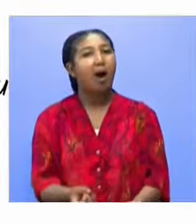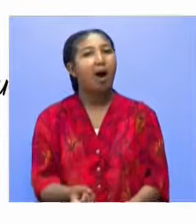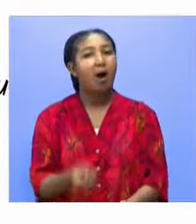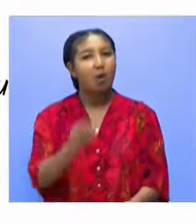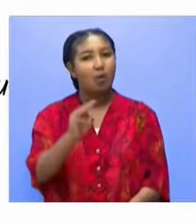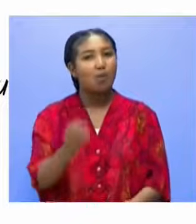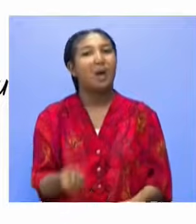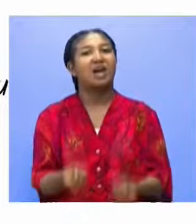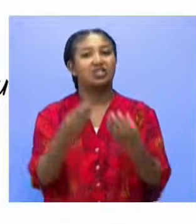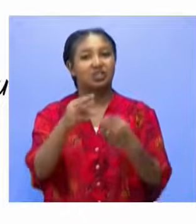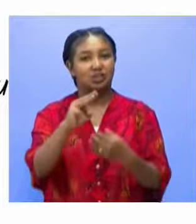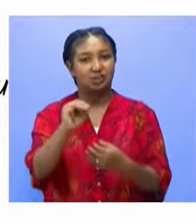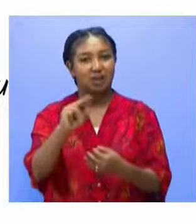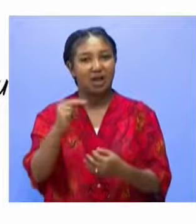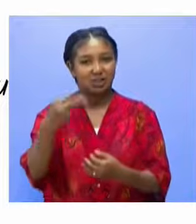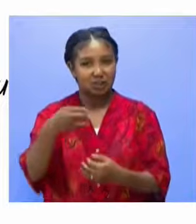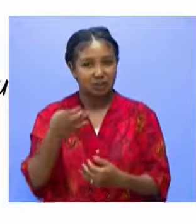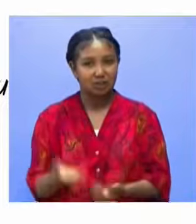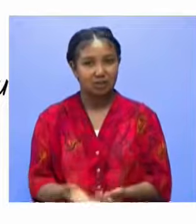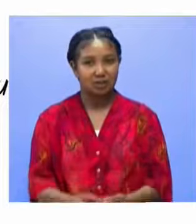much?